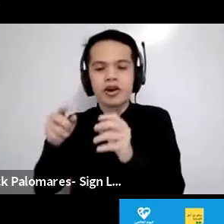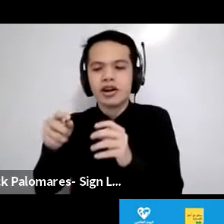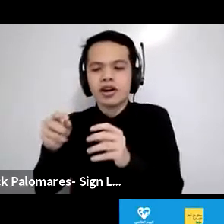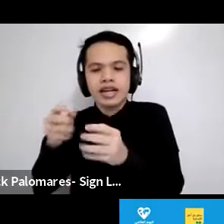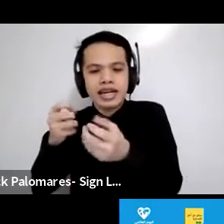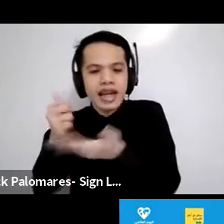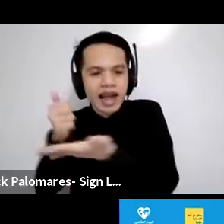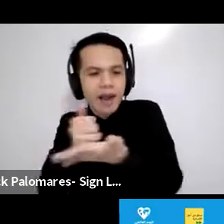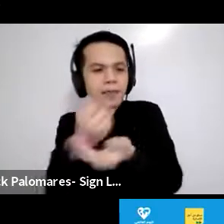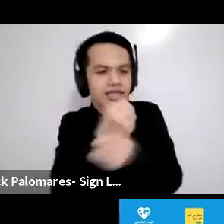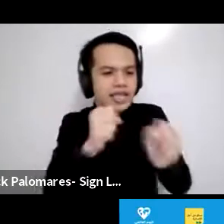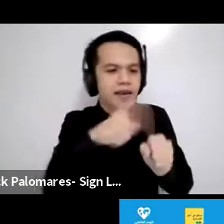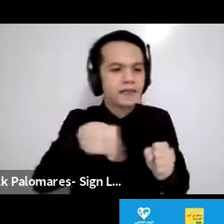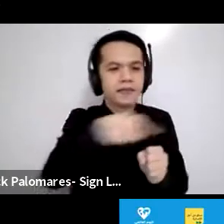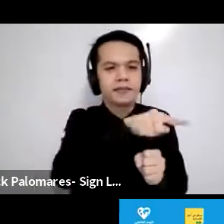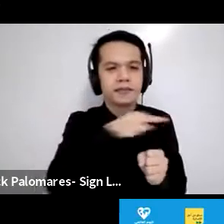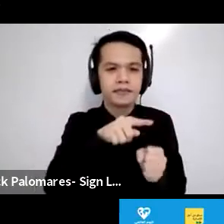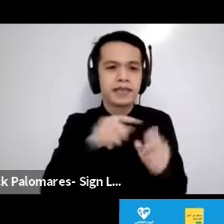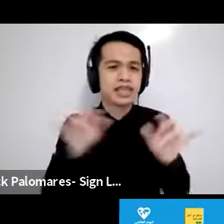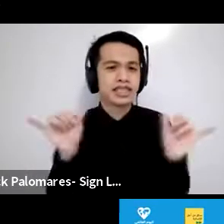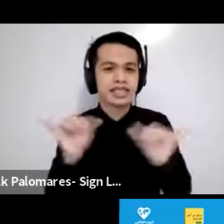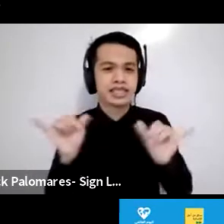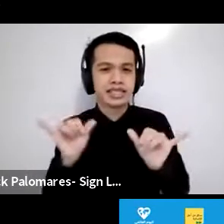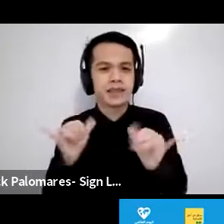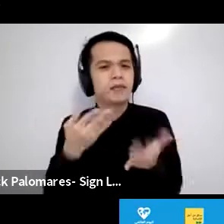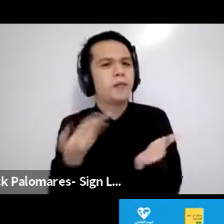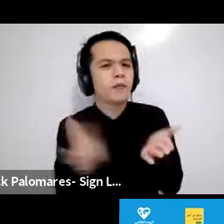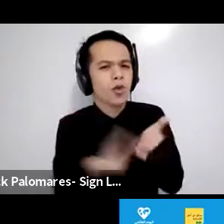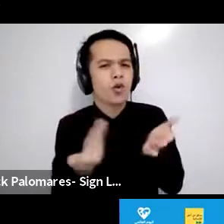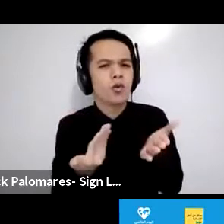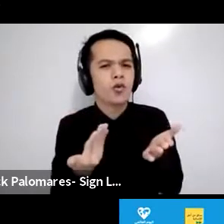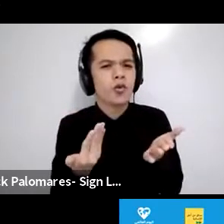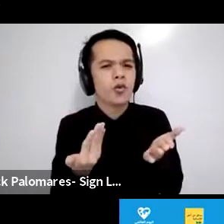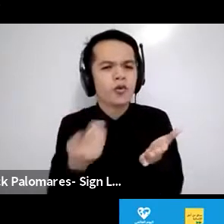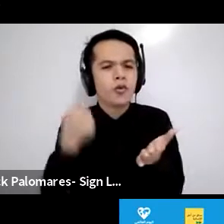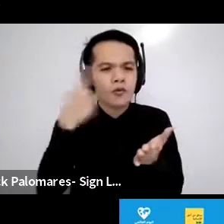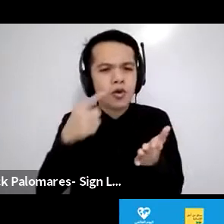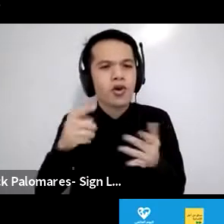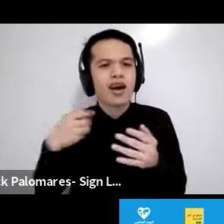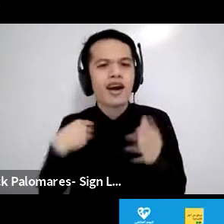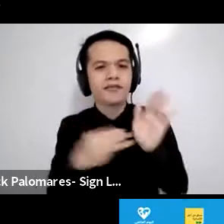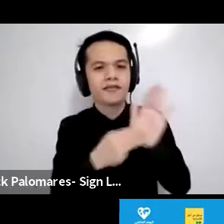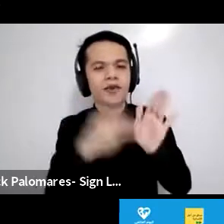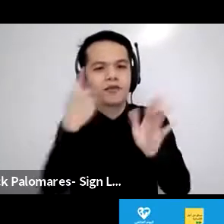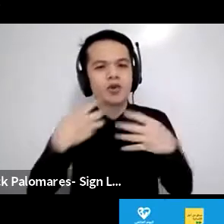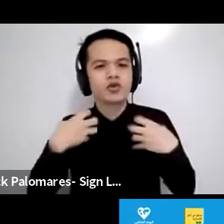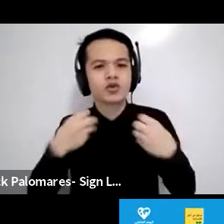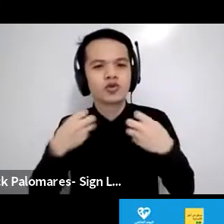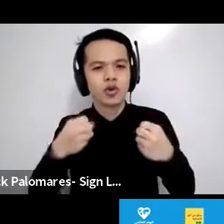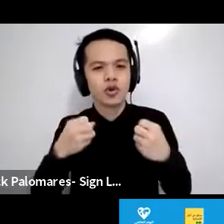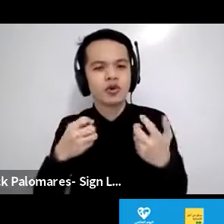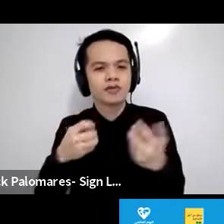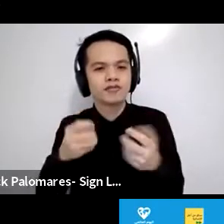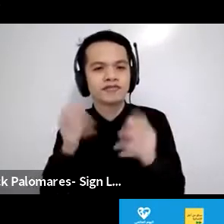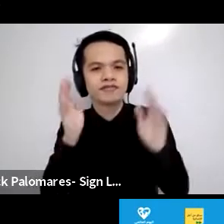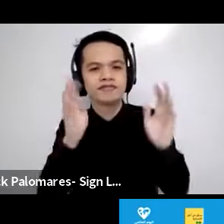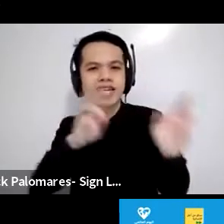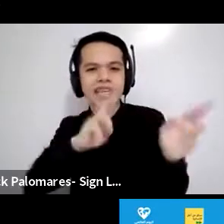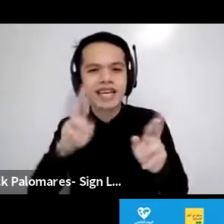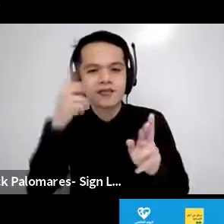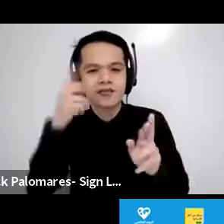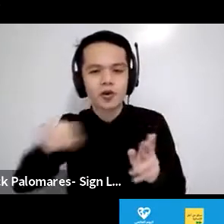lives, and at the same time, proven scalable model in strengthening disaster preparedness of